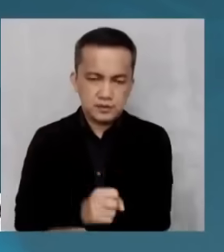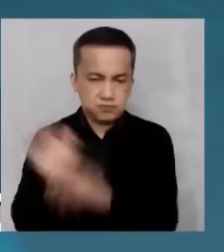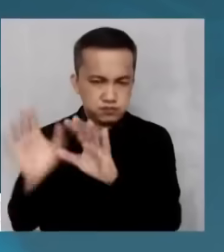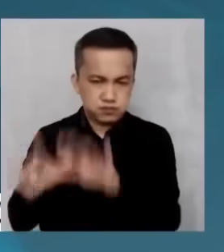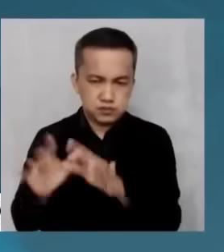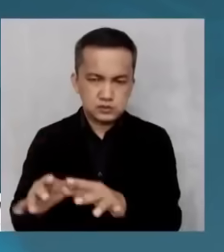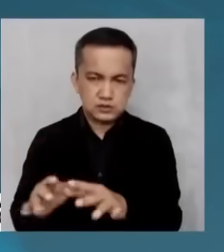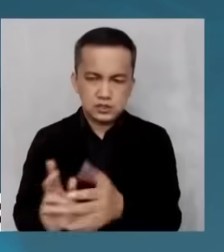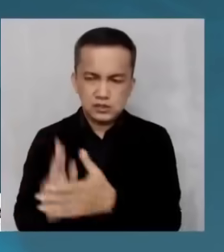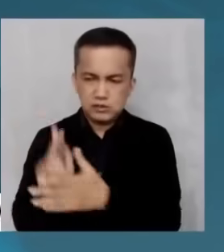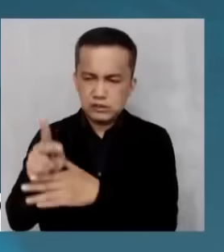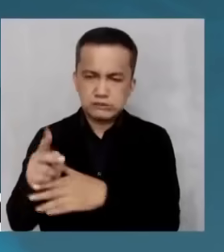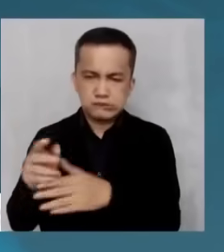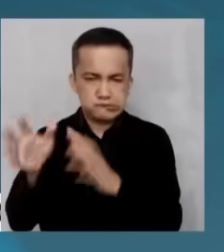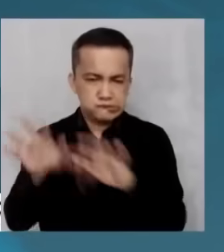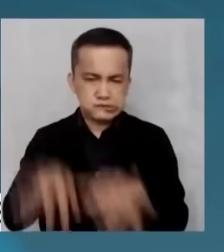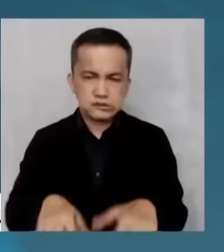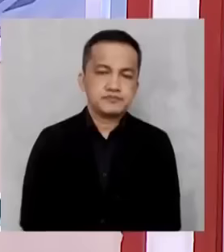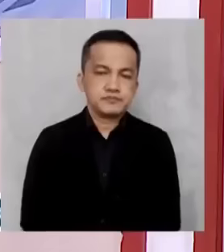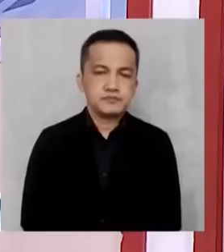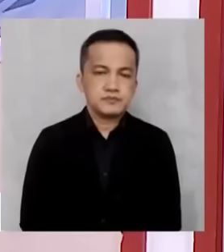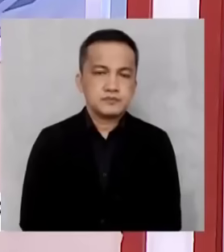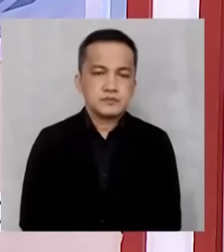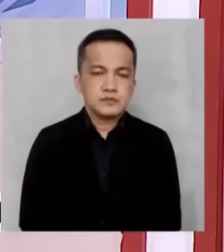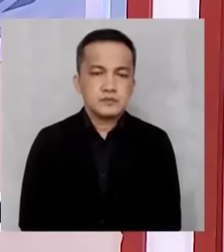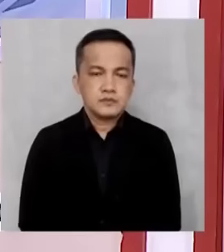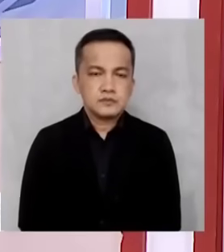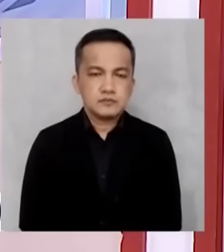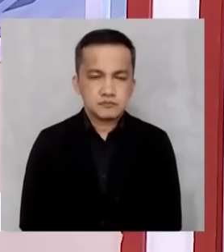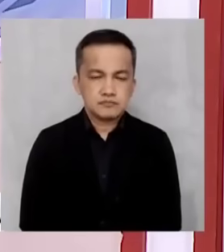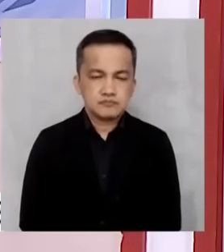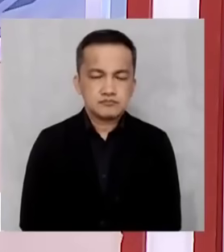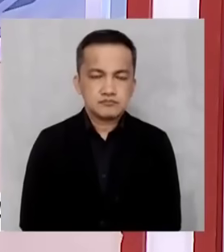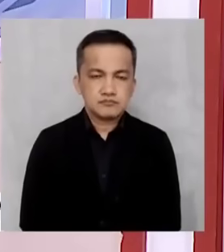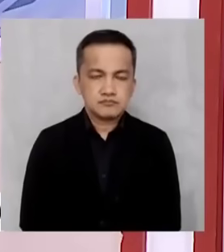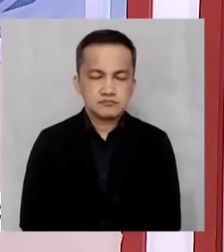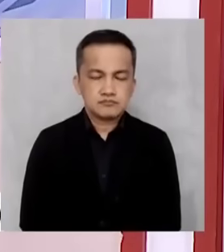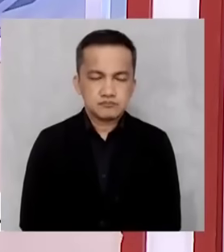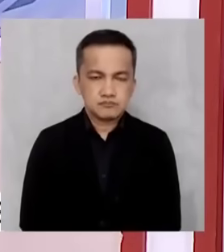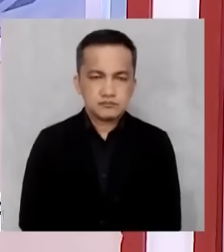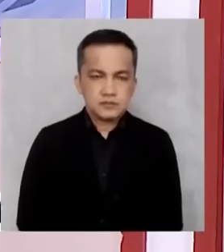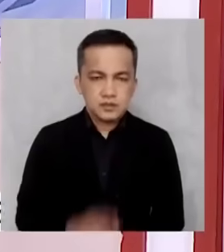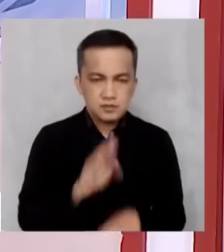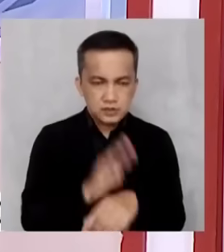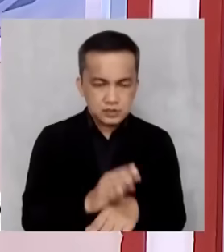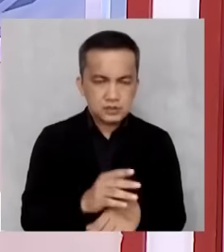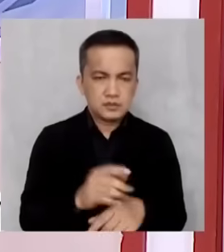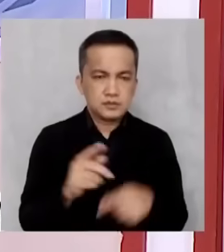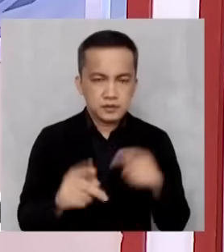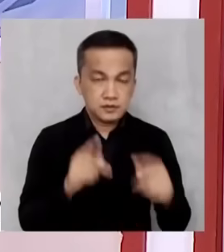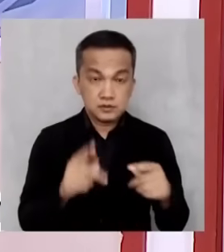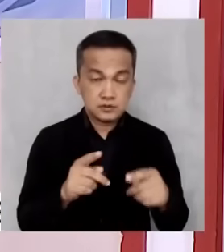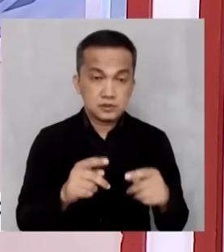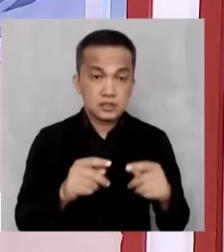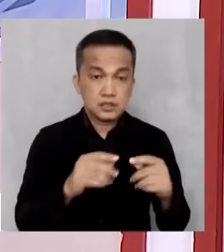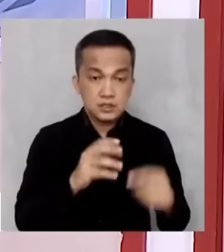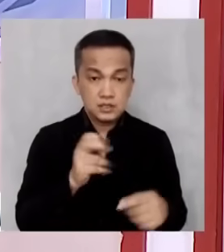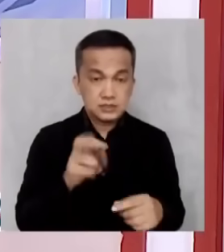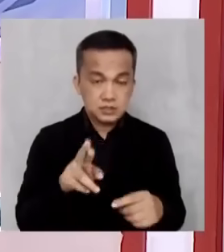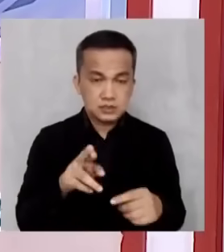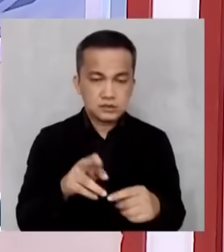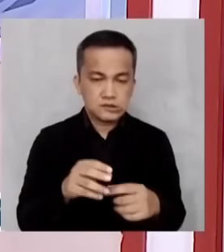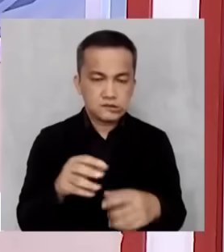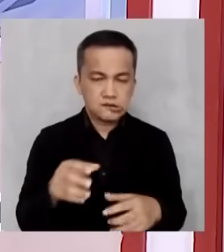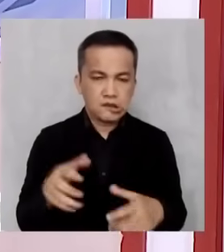Damage assessment is underway. Well, residents and small businesses in parts of Metro Manila scramble to store water as